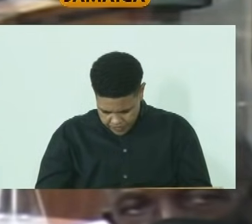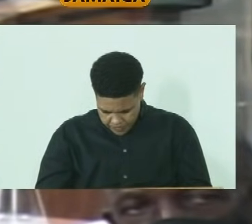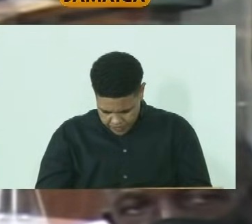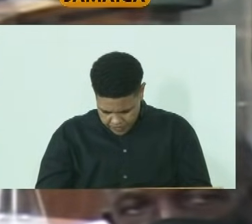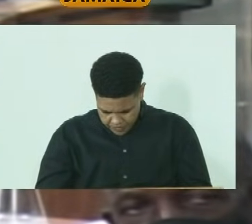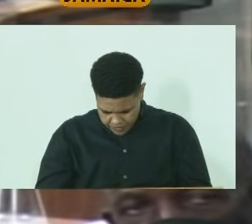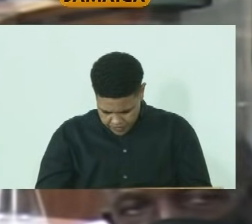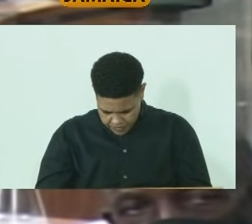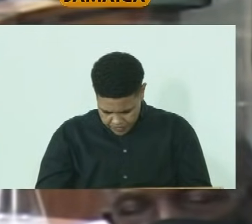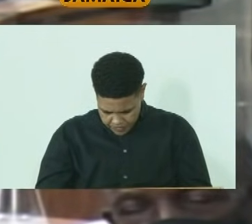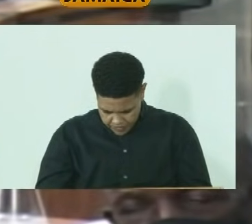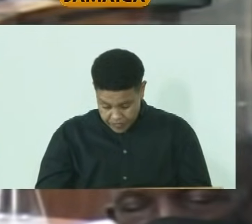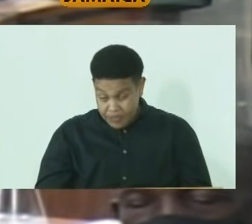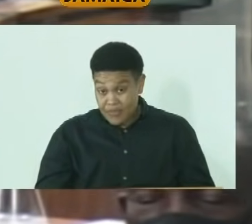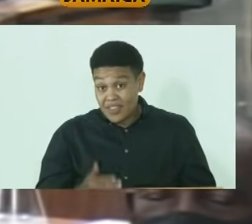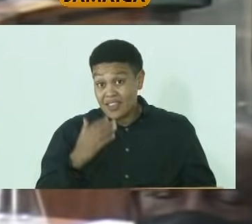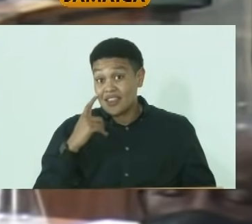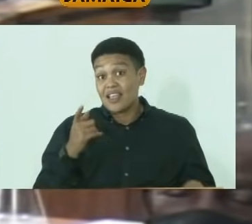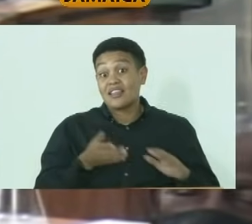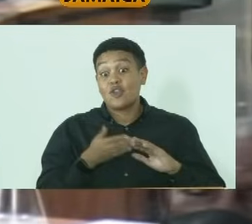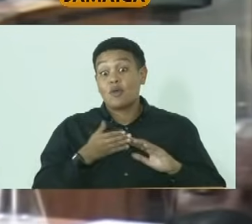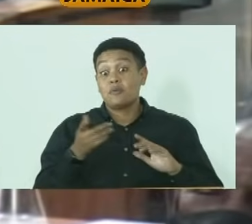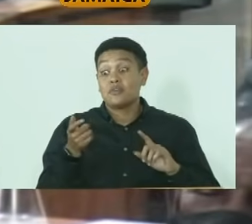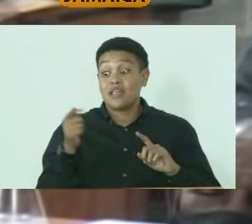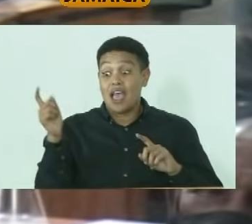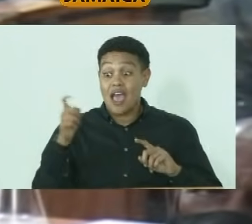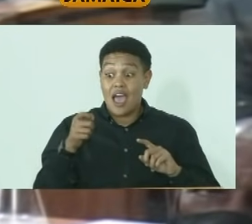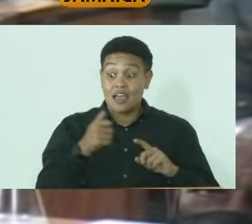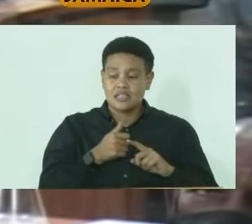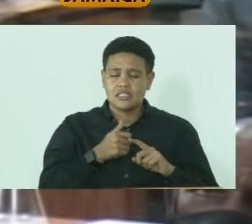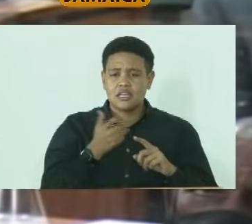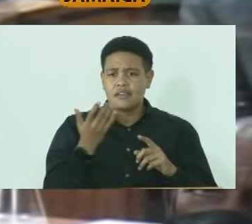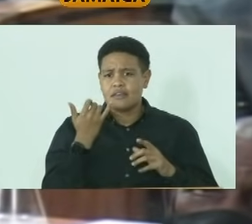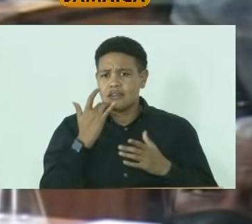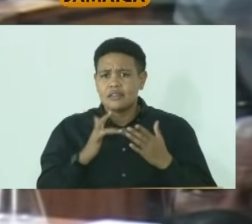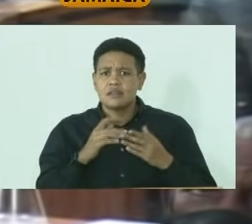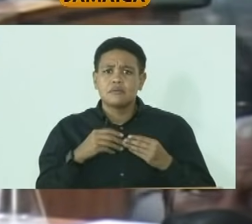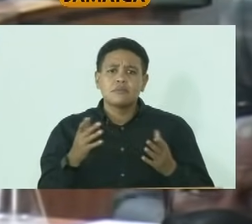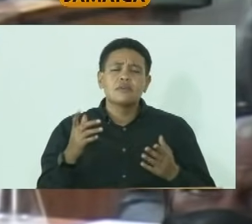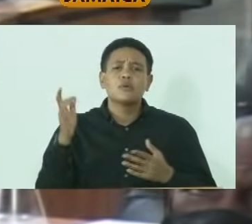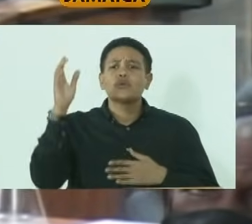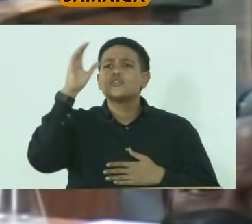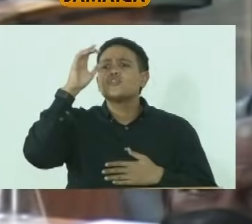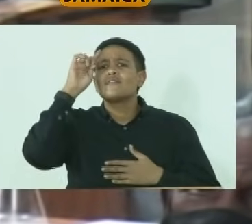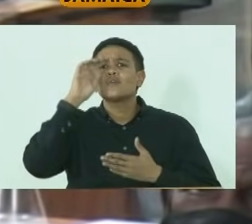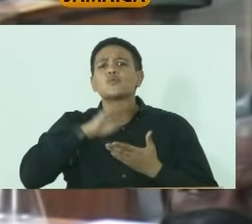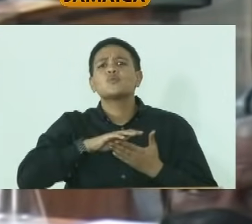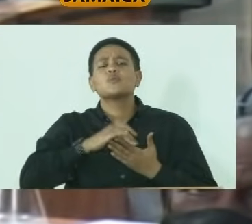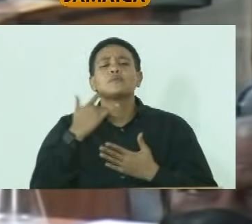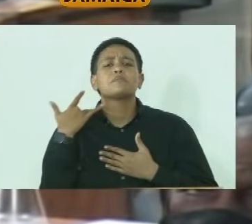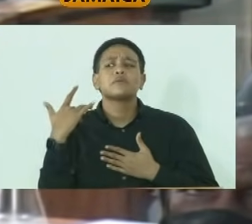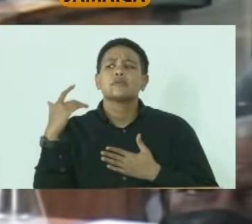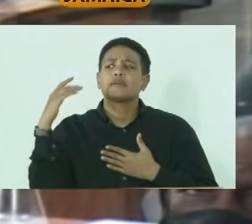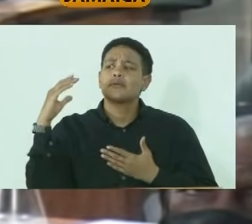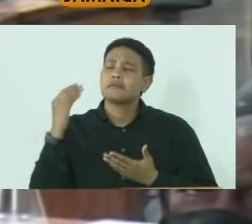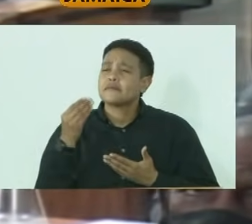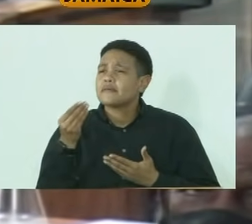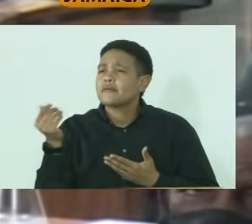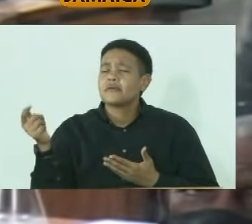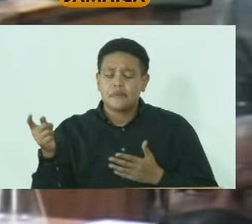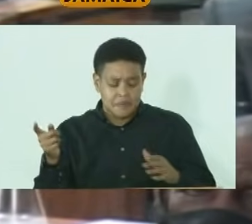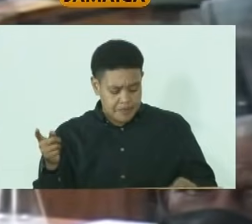which we operate, is that we look for those schools that have a low ratio